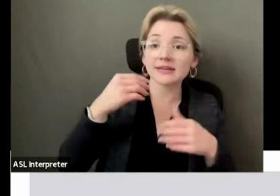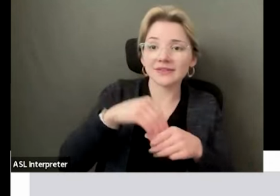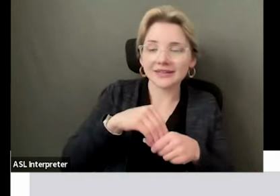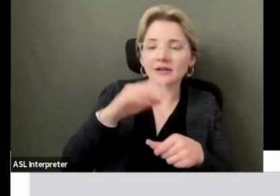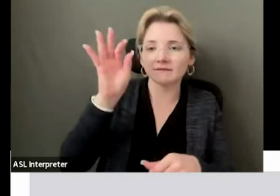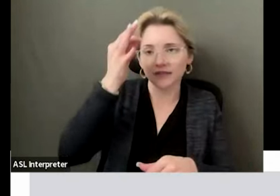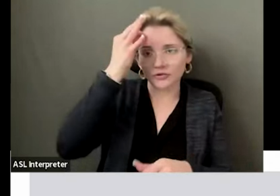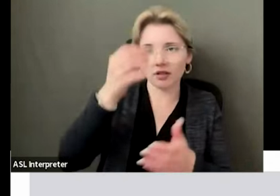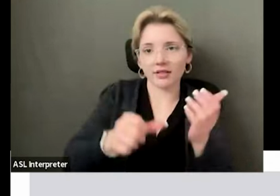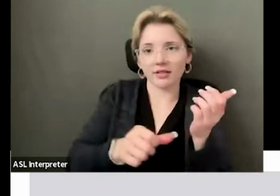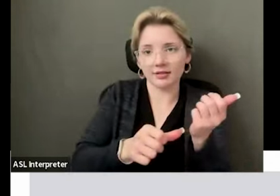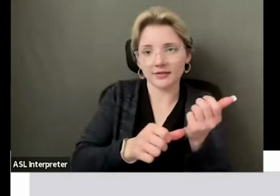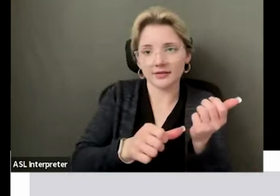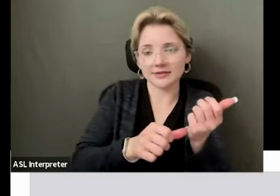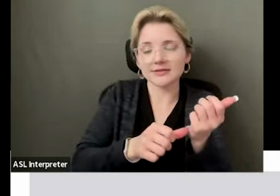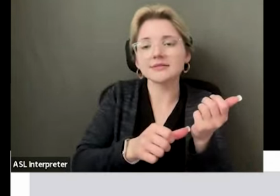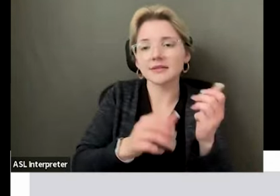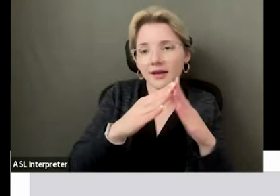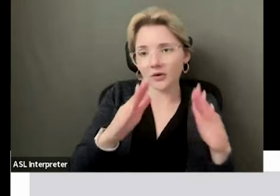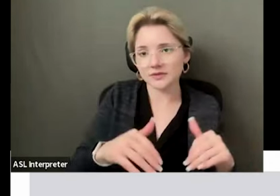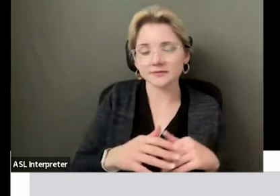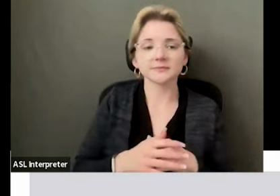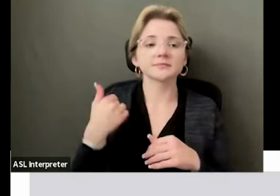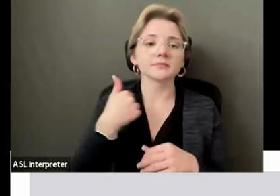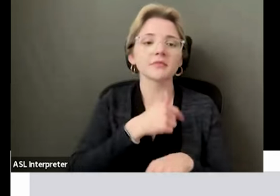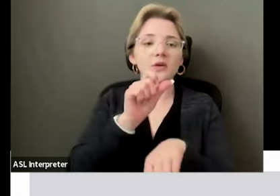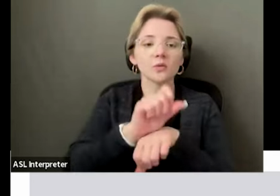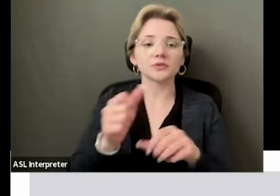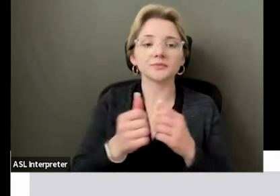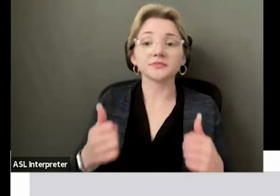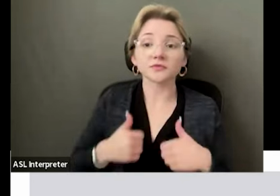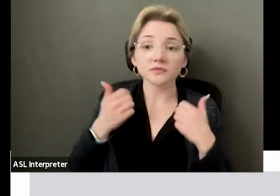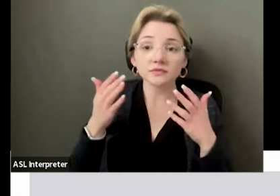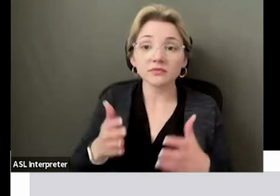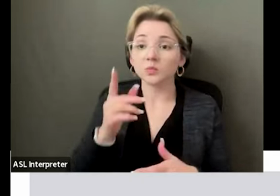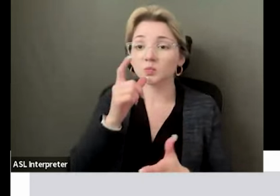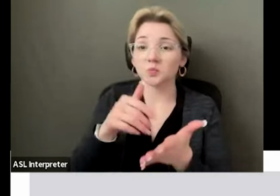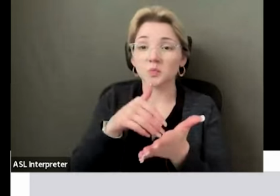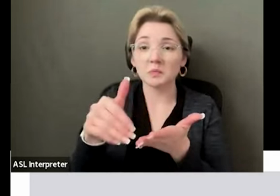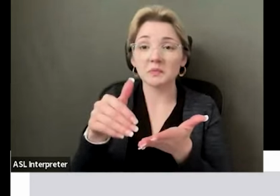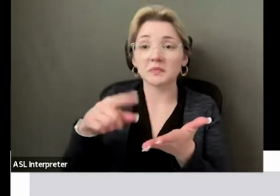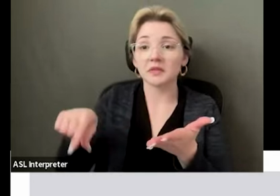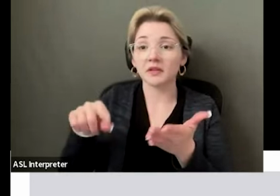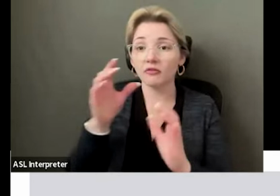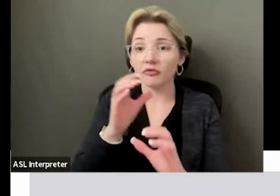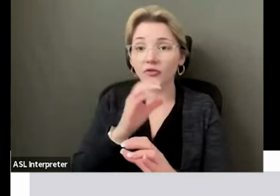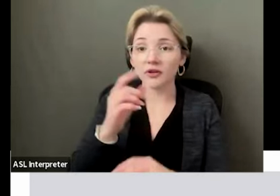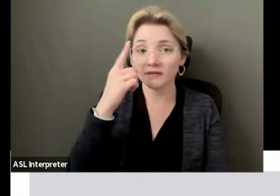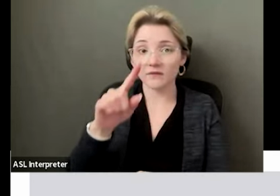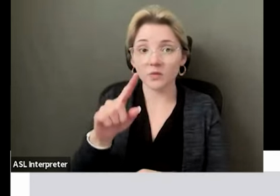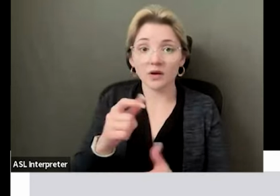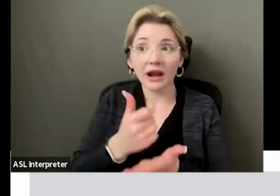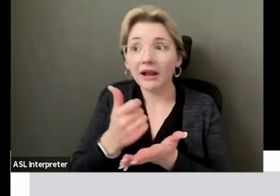assisted housing, which I think is very important when we're working with survivors who often they are just looking for assistance and they